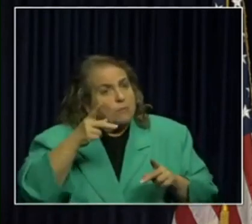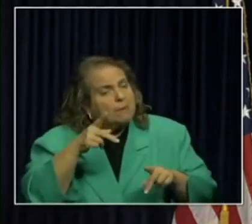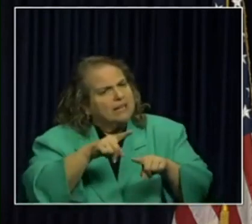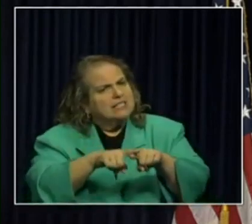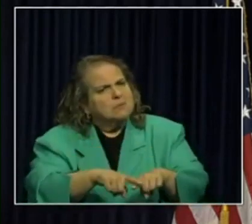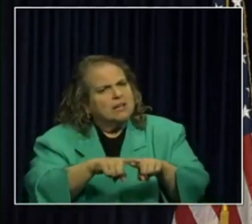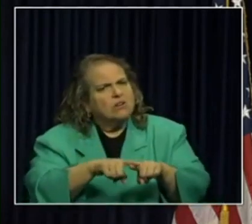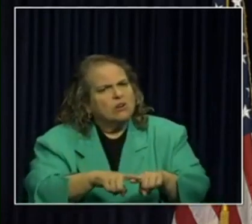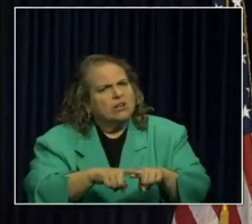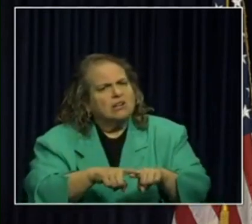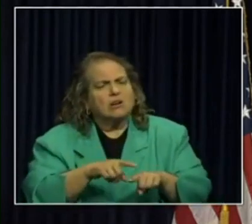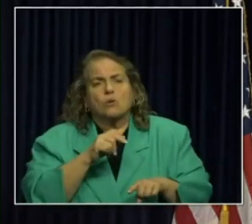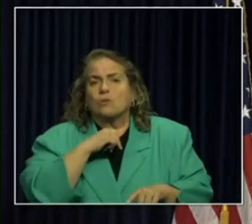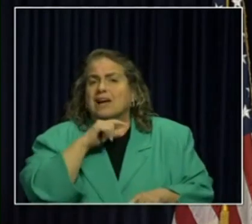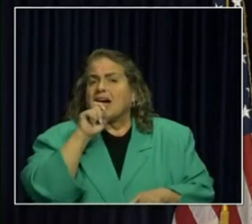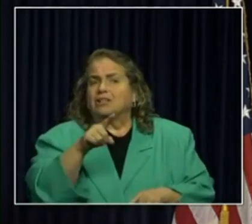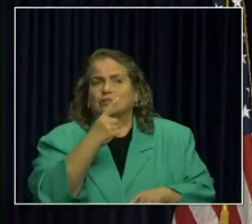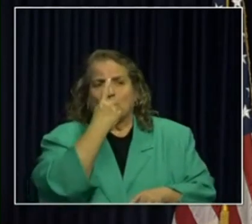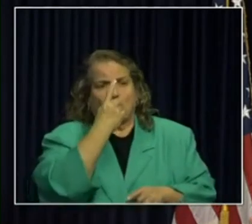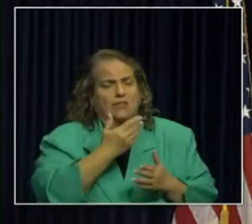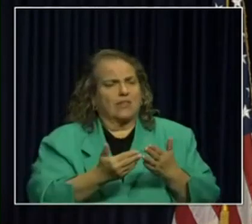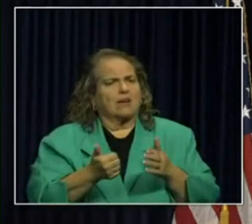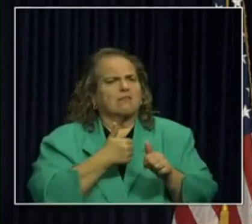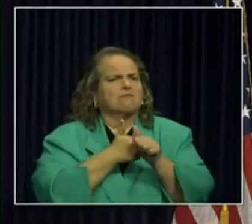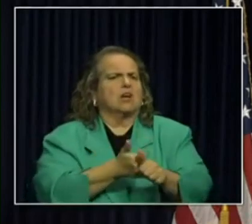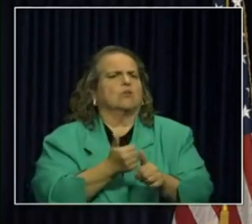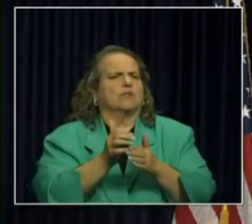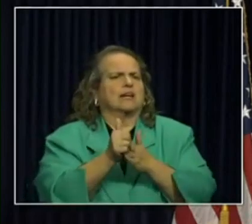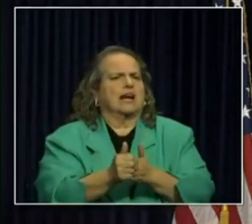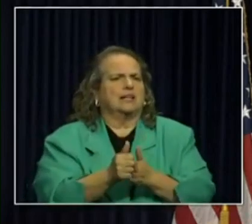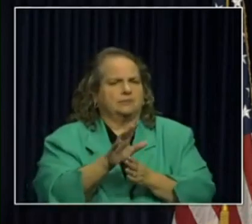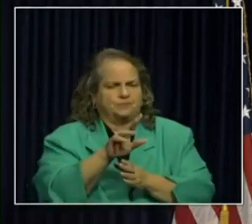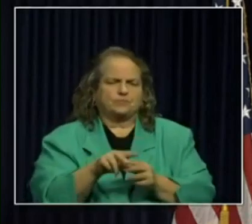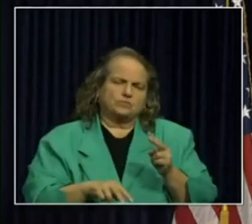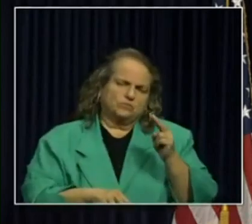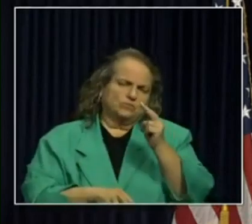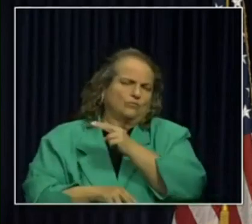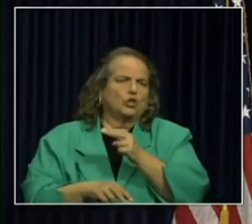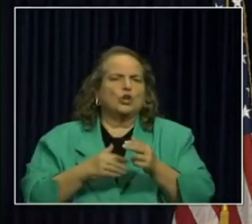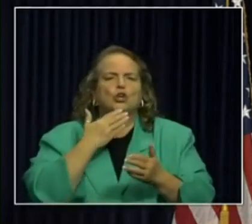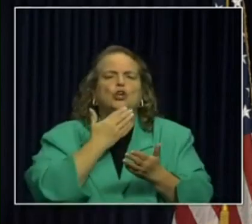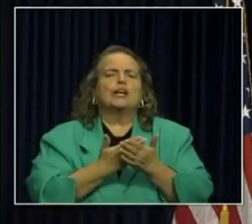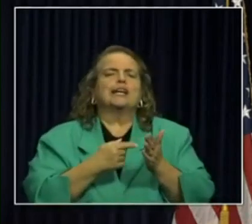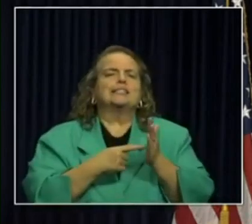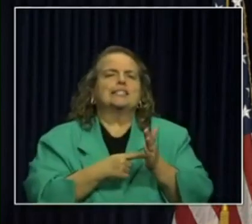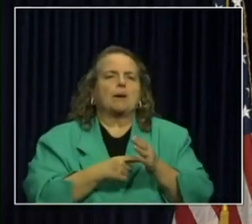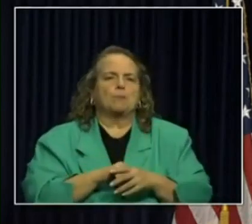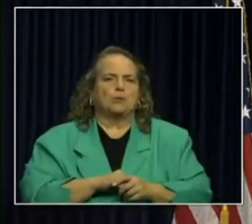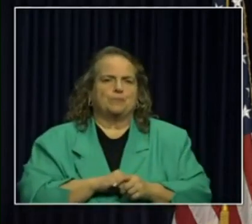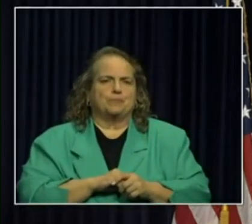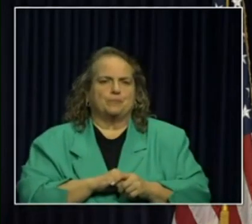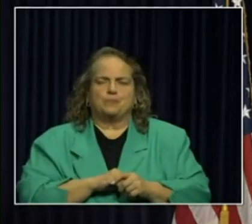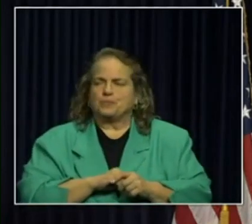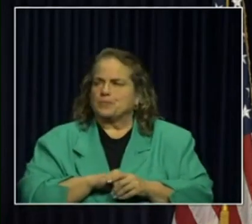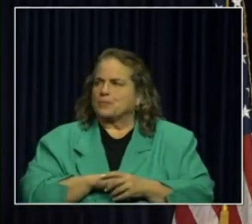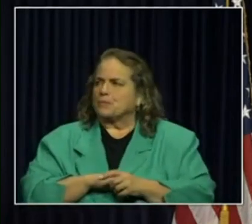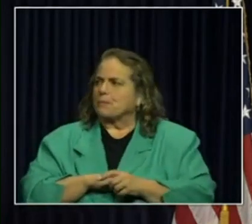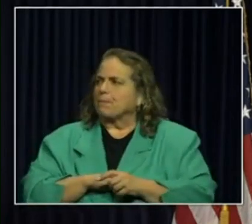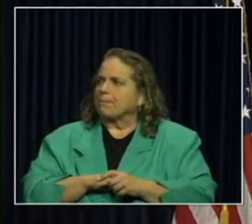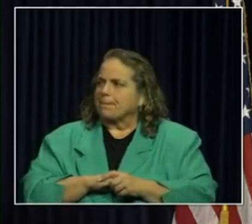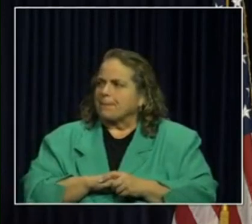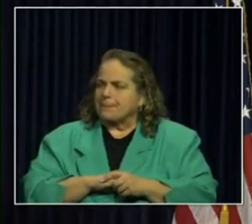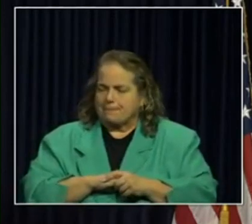we're asking you to do is to follow that guidance. So let's look at a couple of good examples that we have.